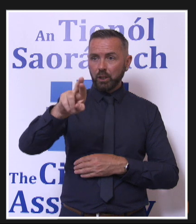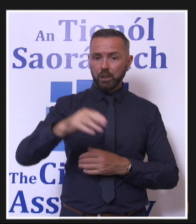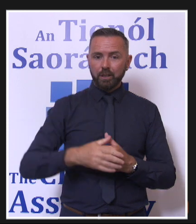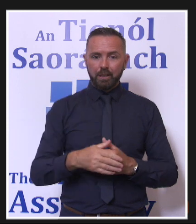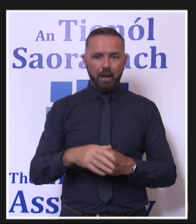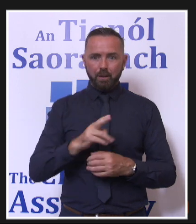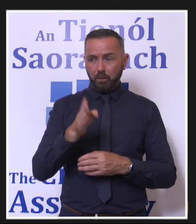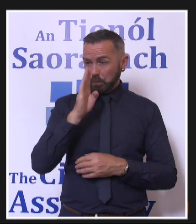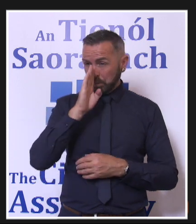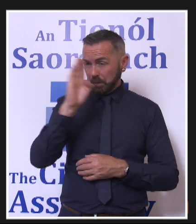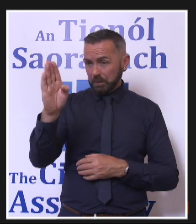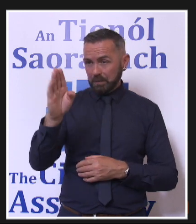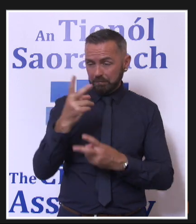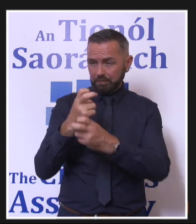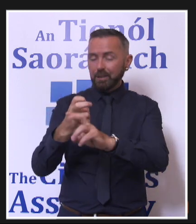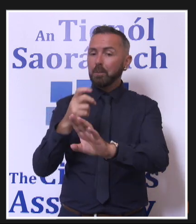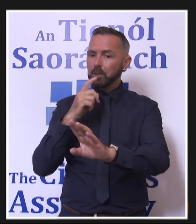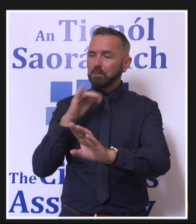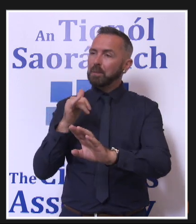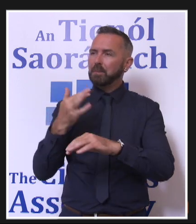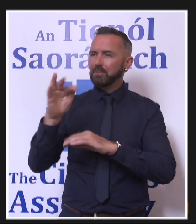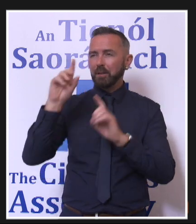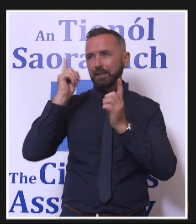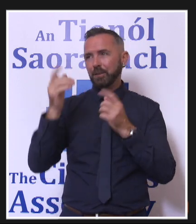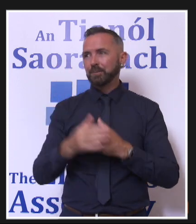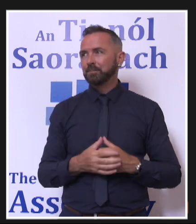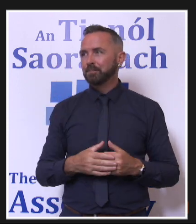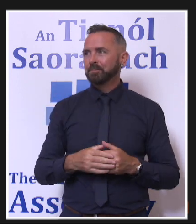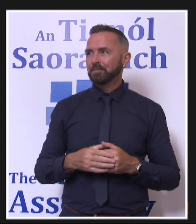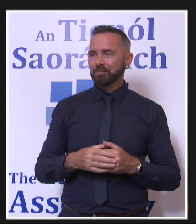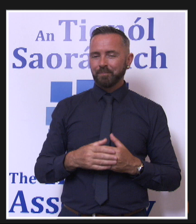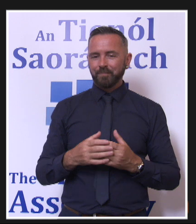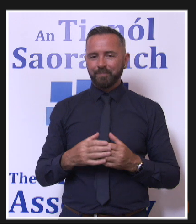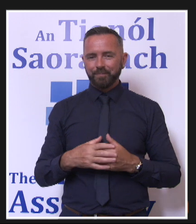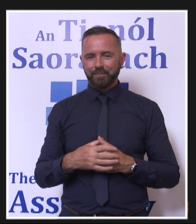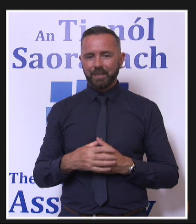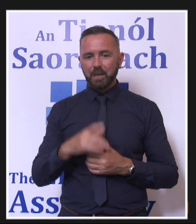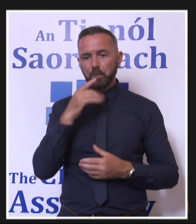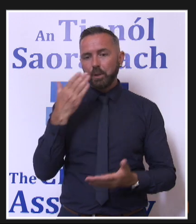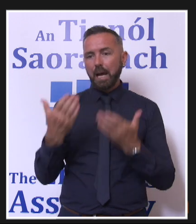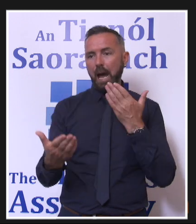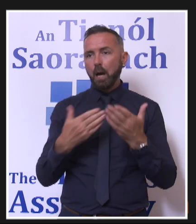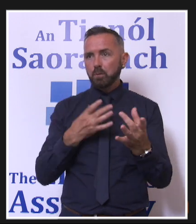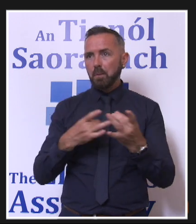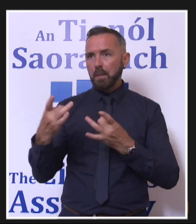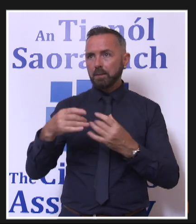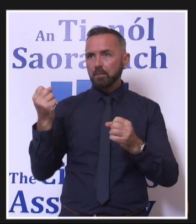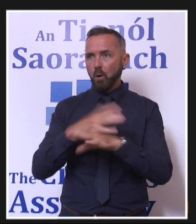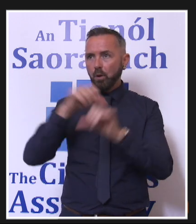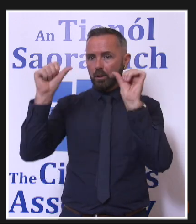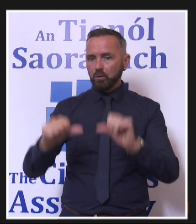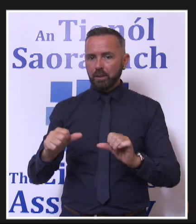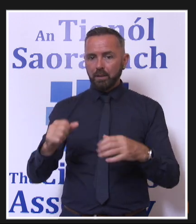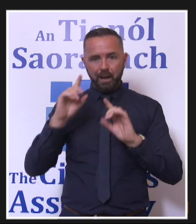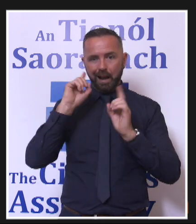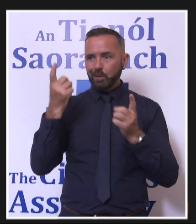than the current incumbent in Downing Street. But in terms of how to get agreement, as I said, our system was just